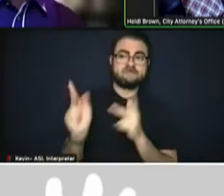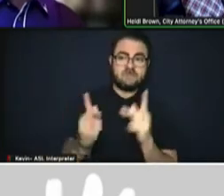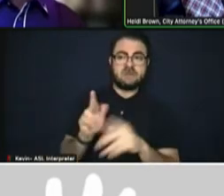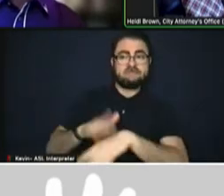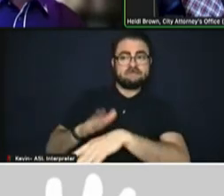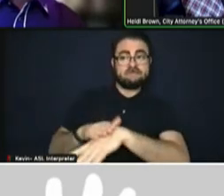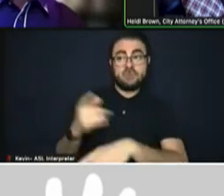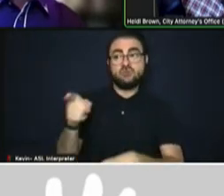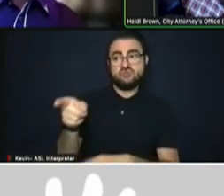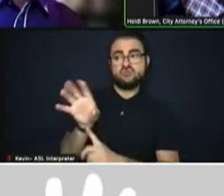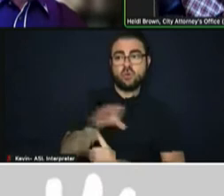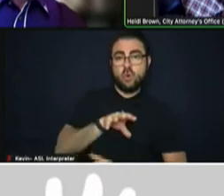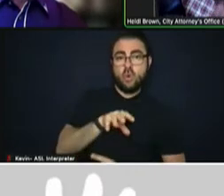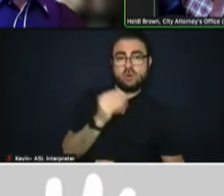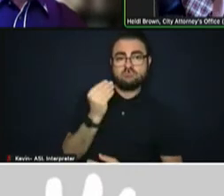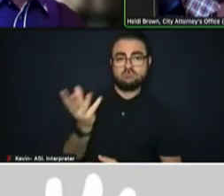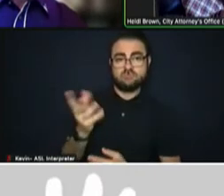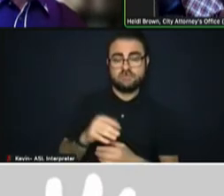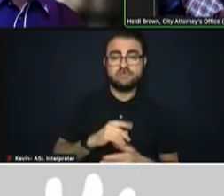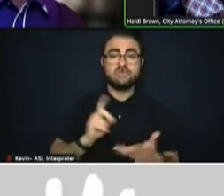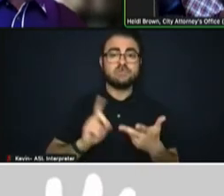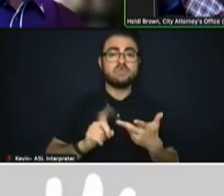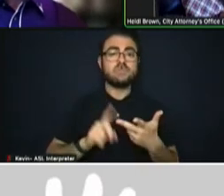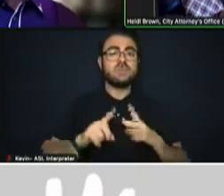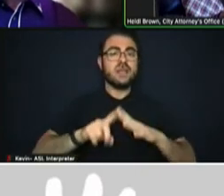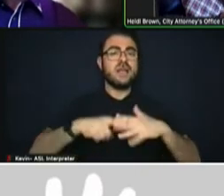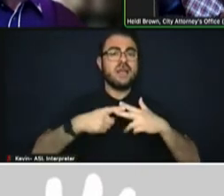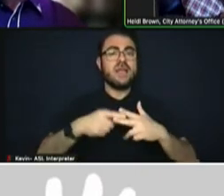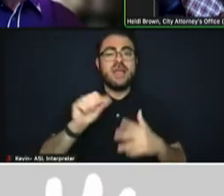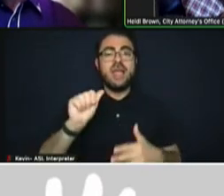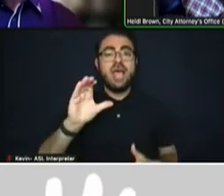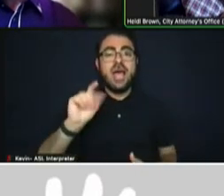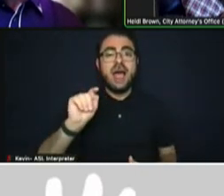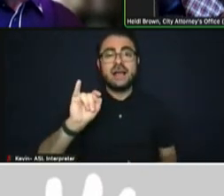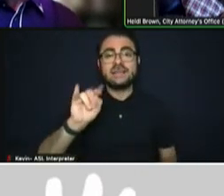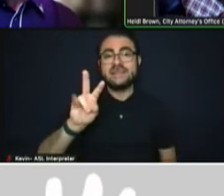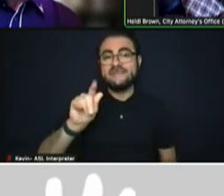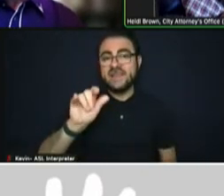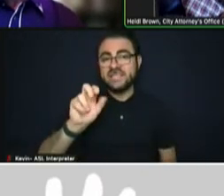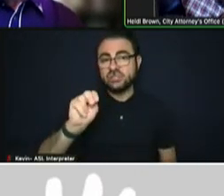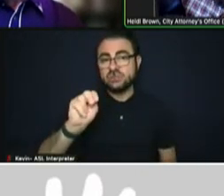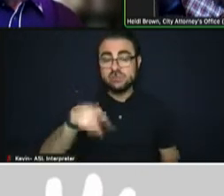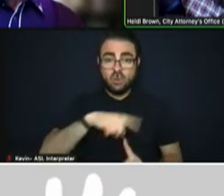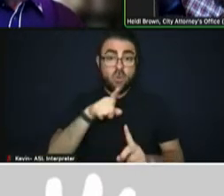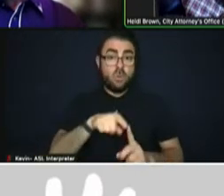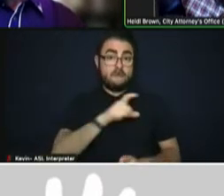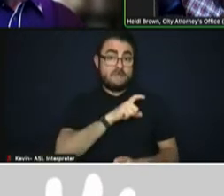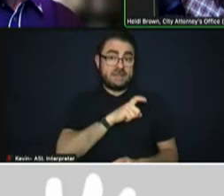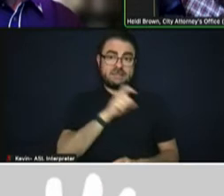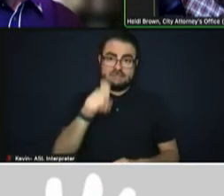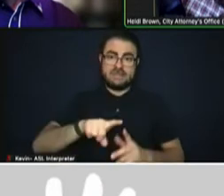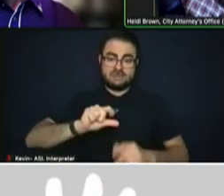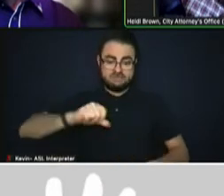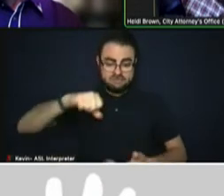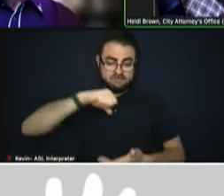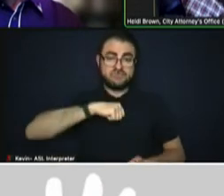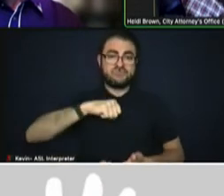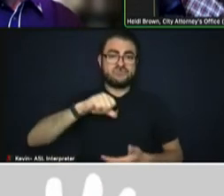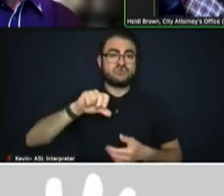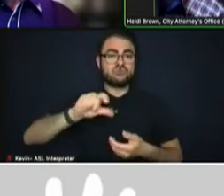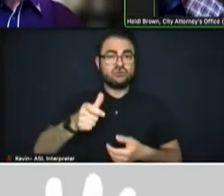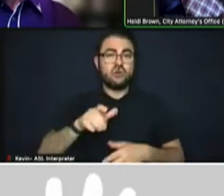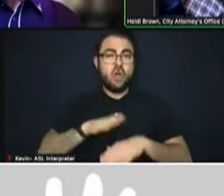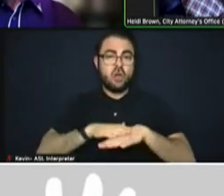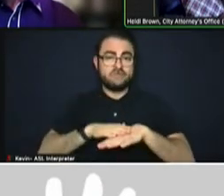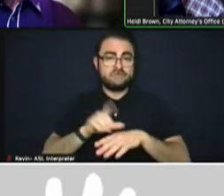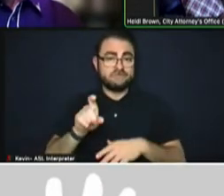Then we got into activation. At what point do officers need to activate their cameras? So the cameras are interesting. They